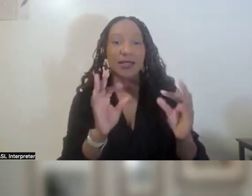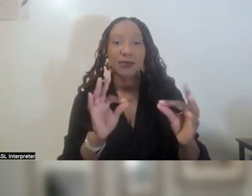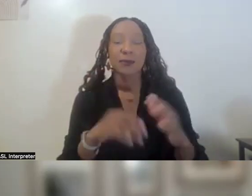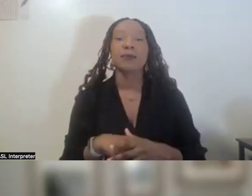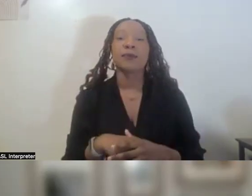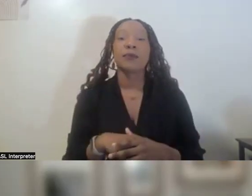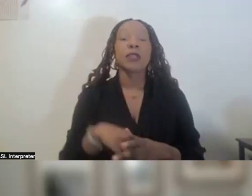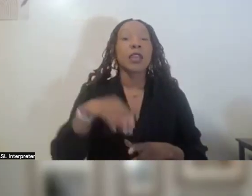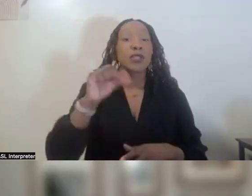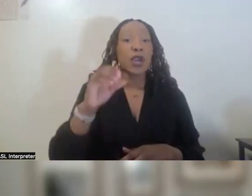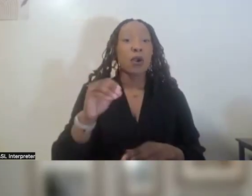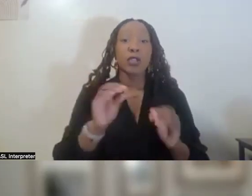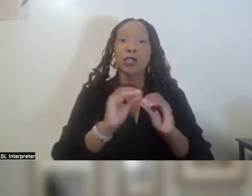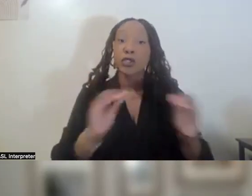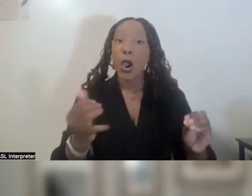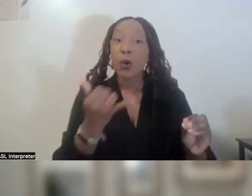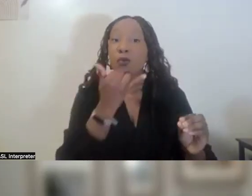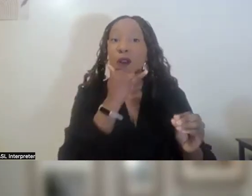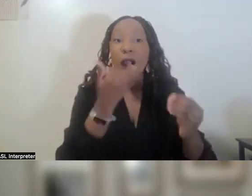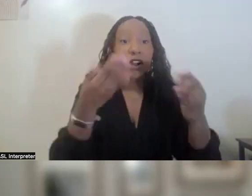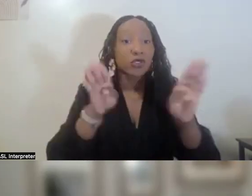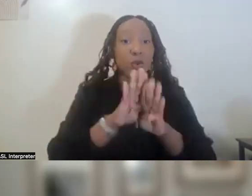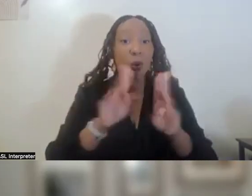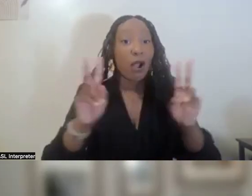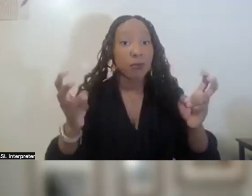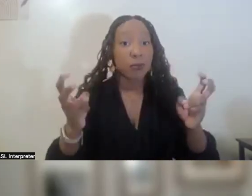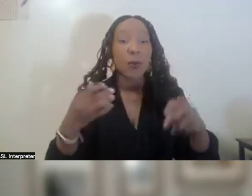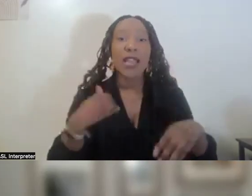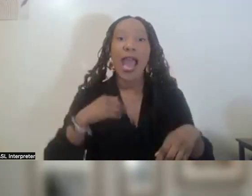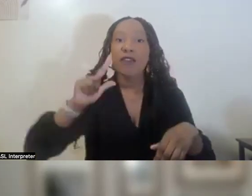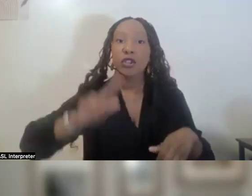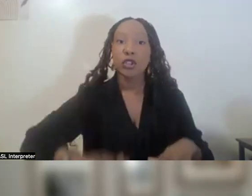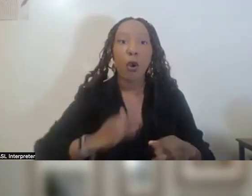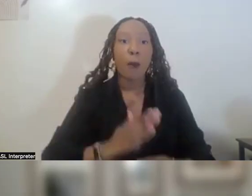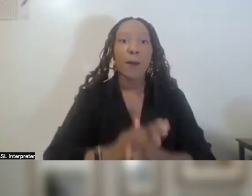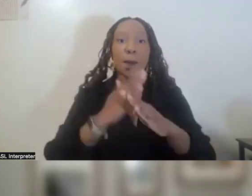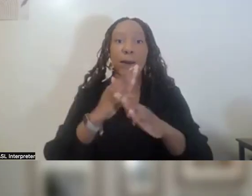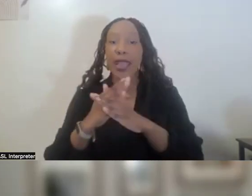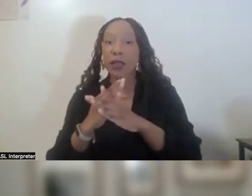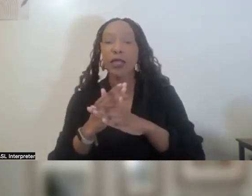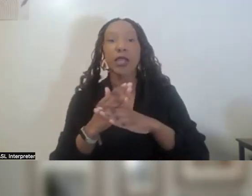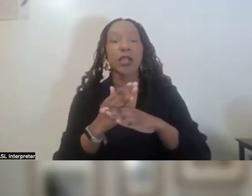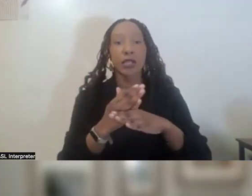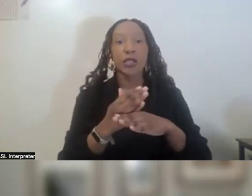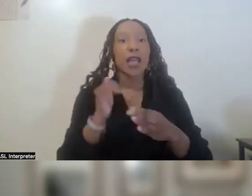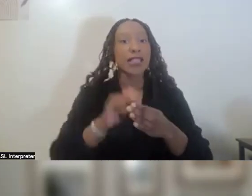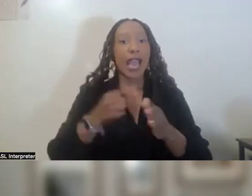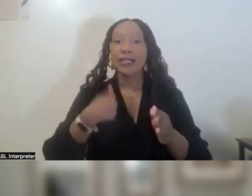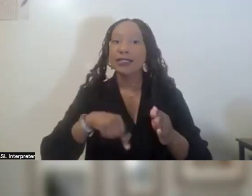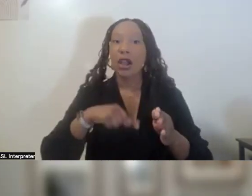There is no wrong door. We have a low barrier, as has been mentioned, as far as admission